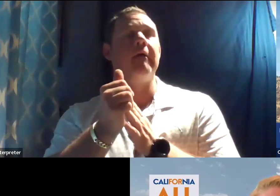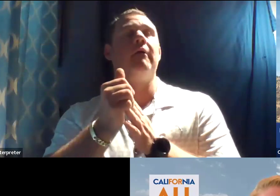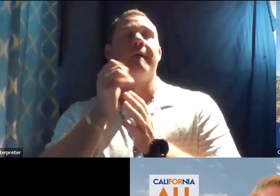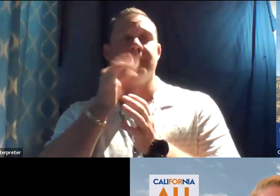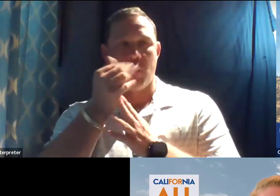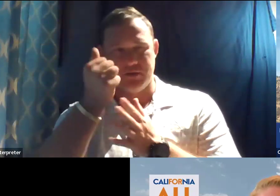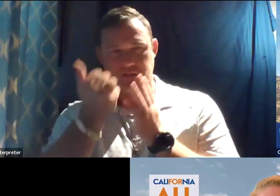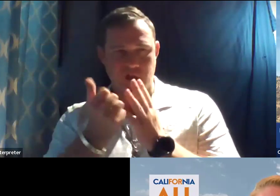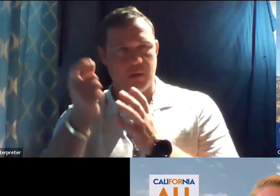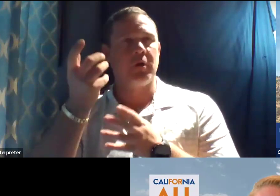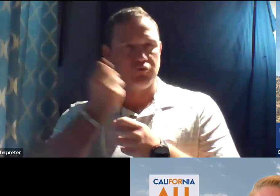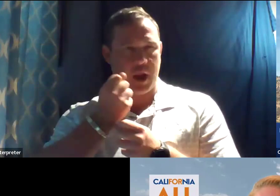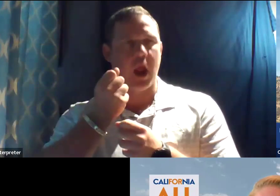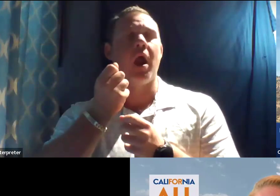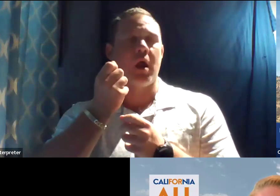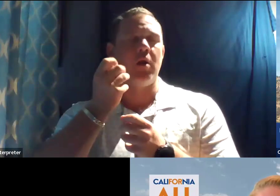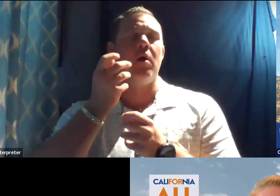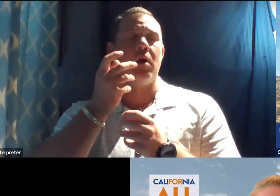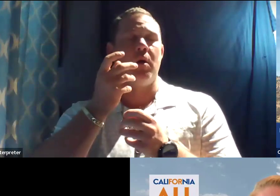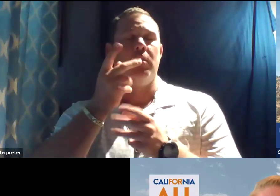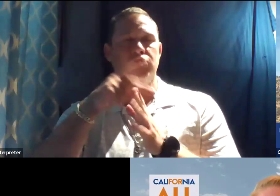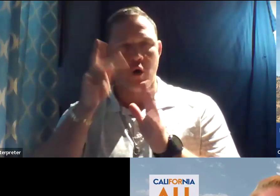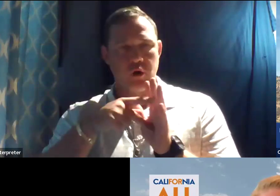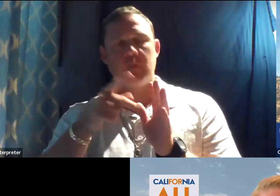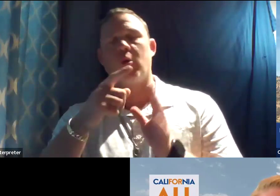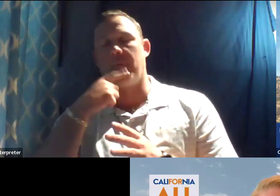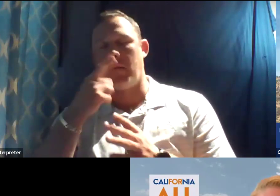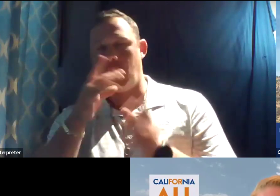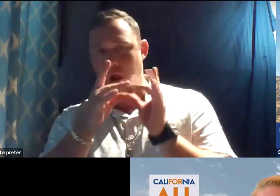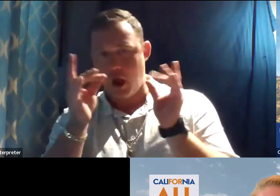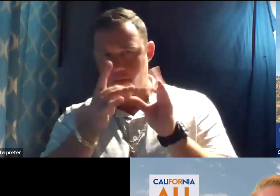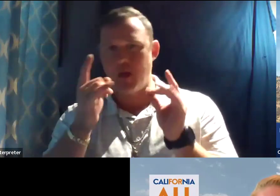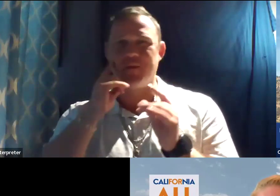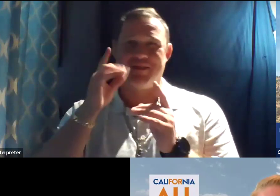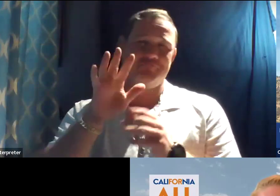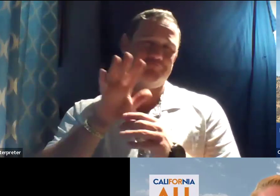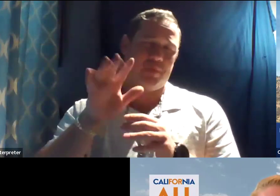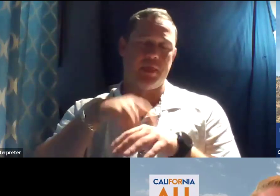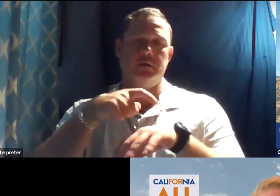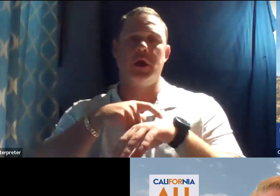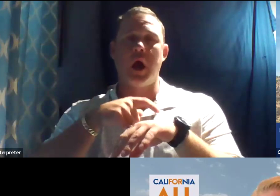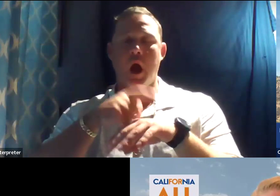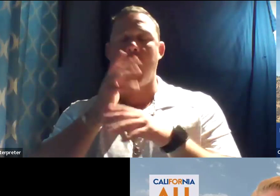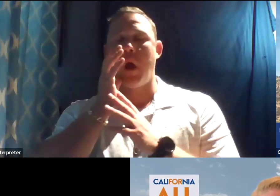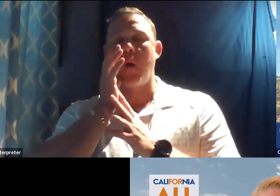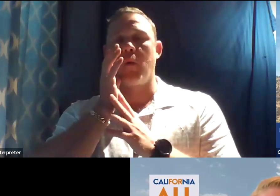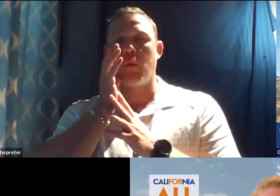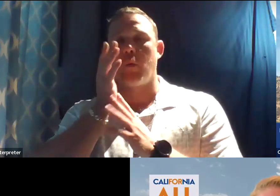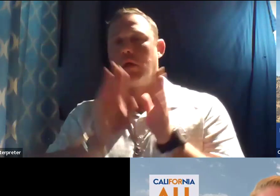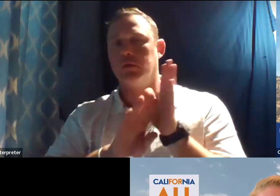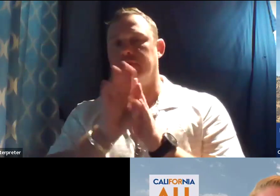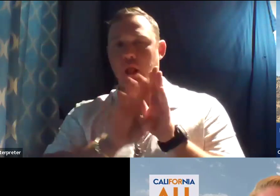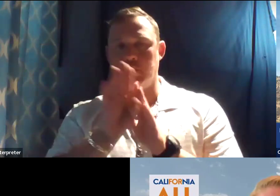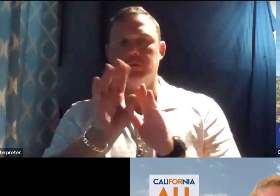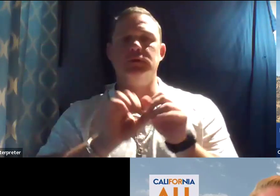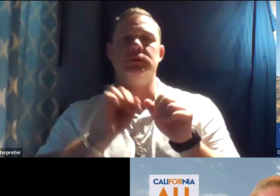subgrant program, put those out to public comment, and we're thinking that around that period that we could develop a system